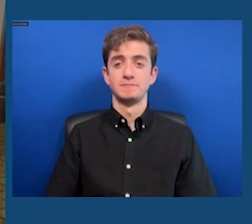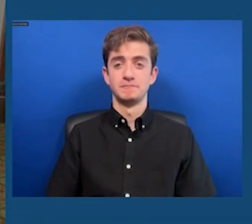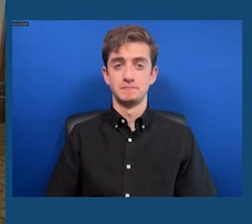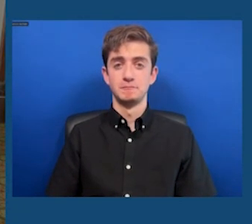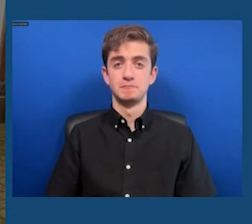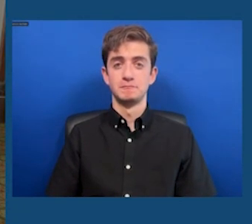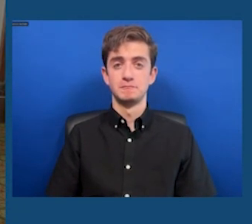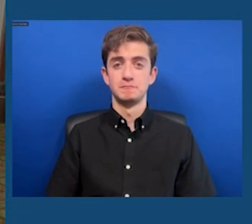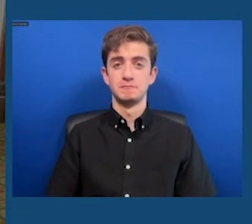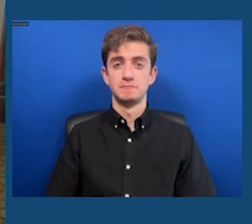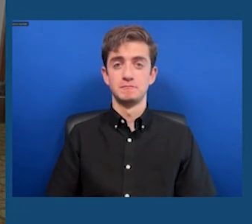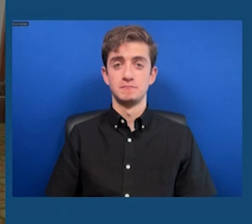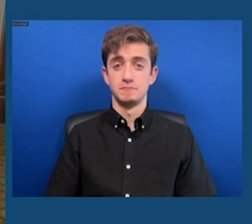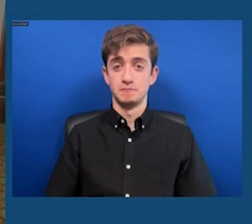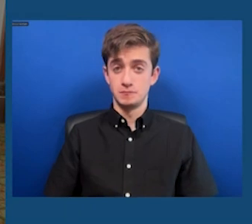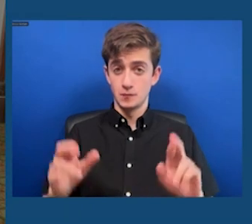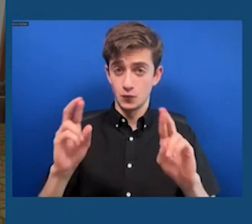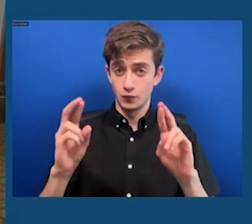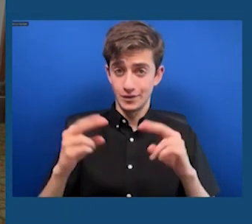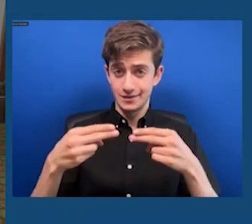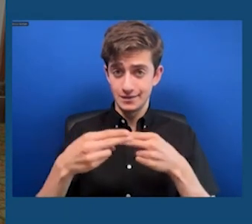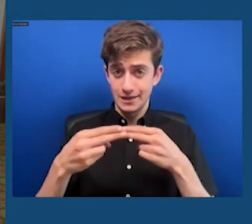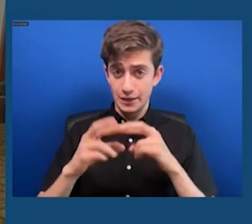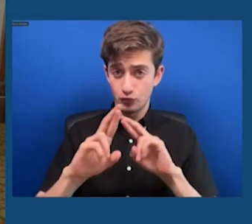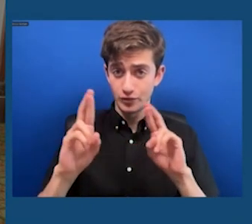Are we loaded with our information here?